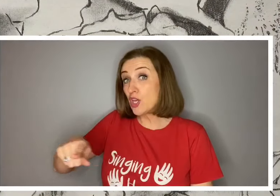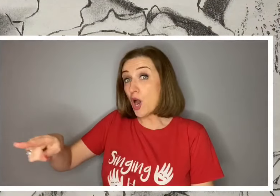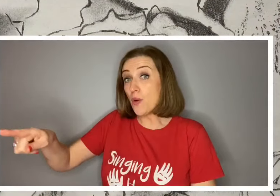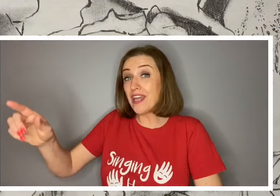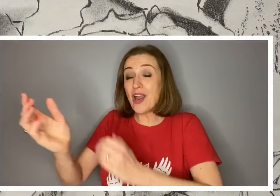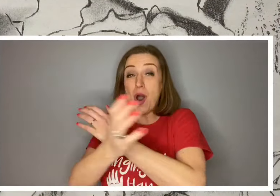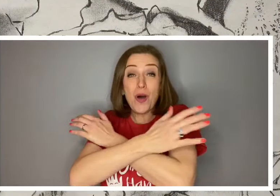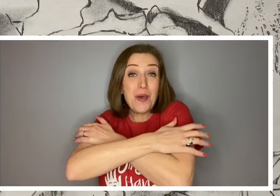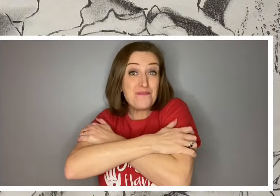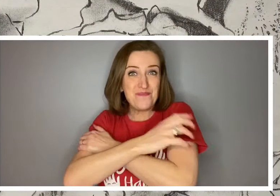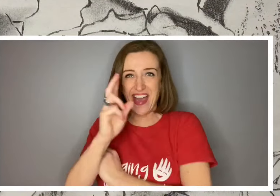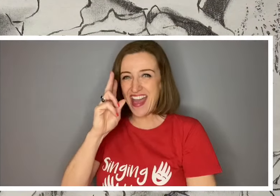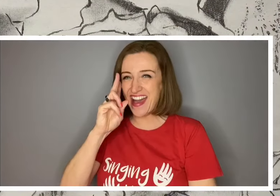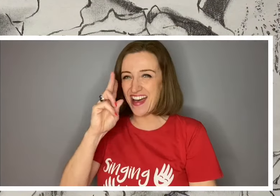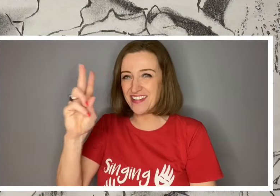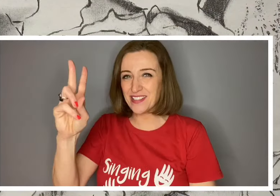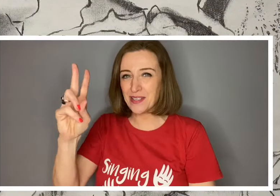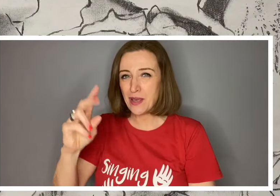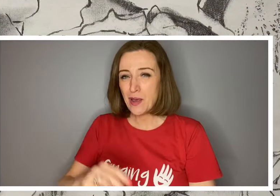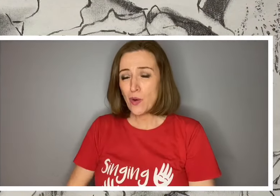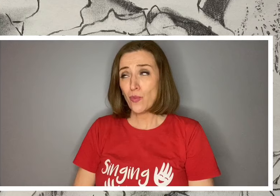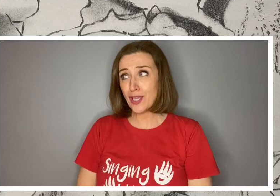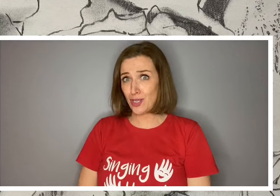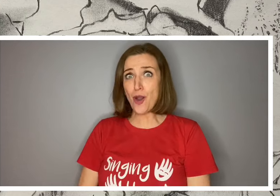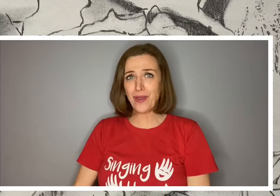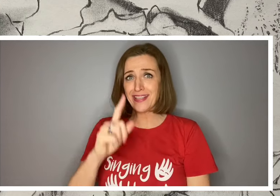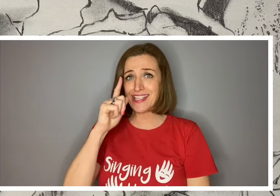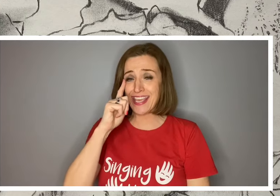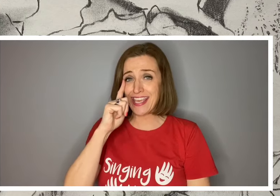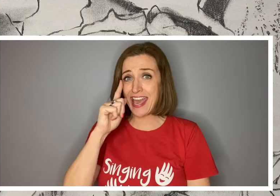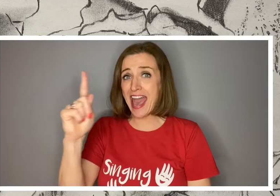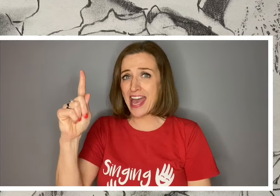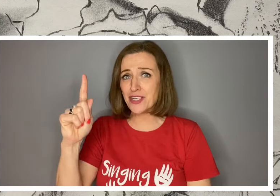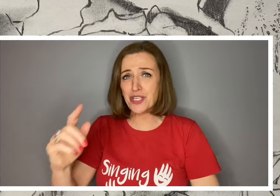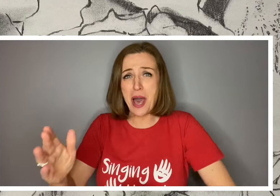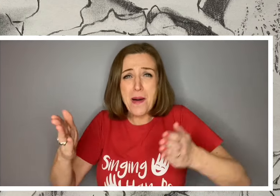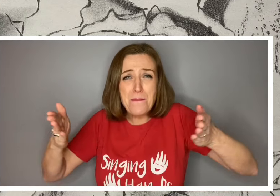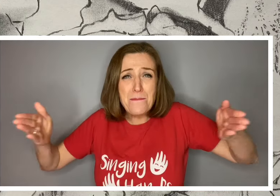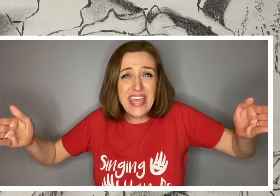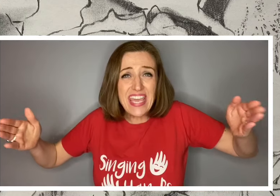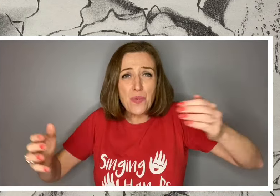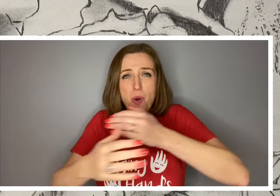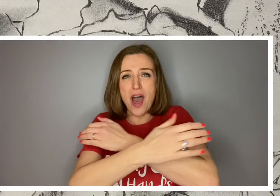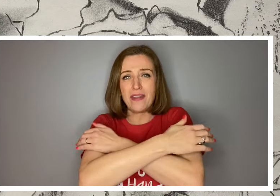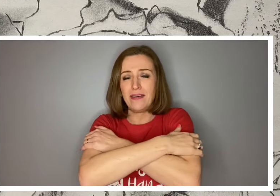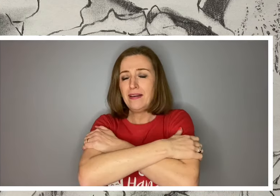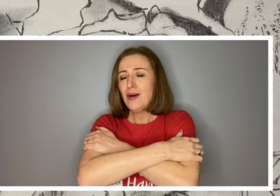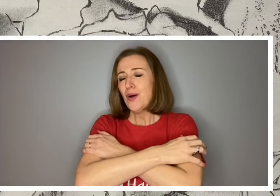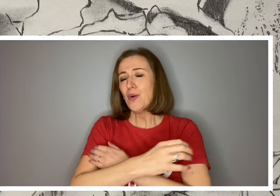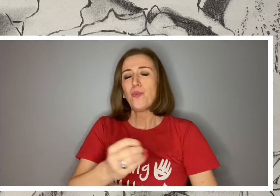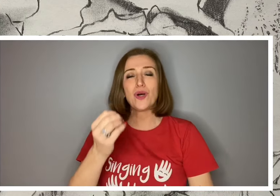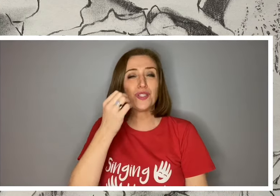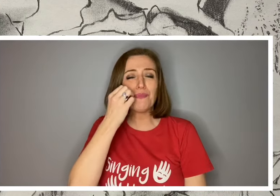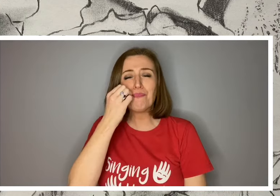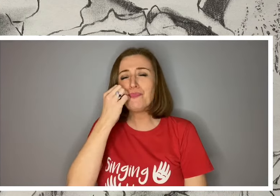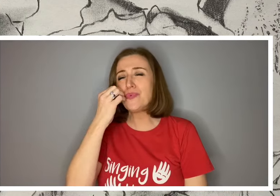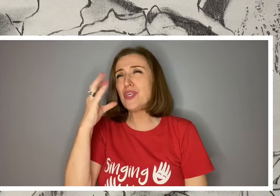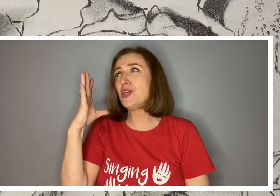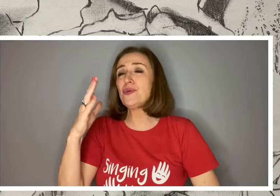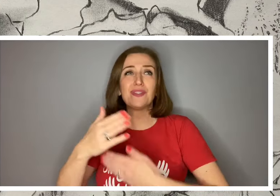We're going on a bear hunt. We're going to catch a big one. What